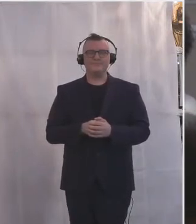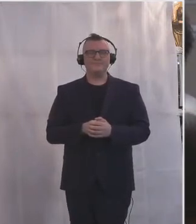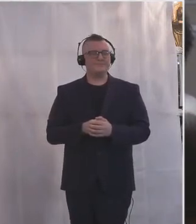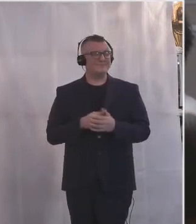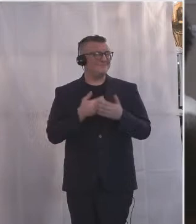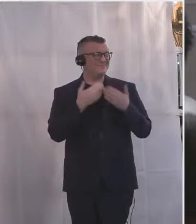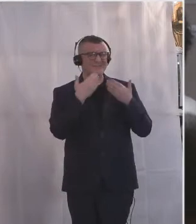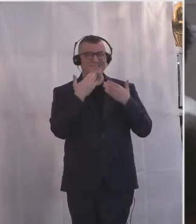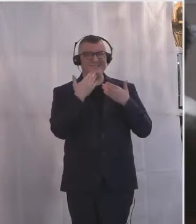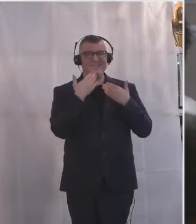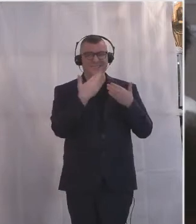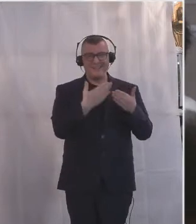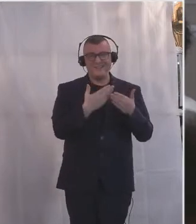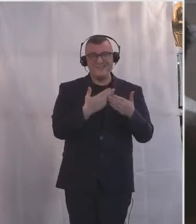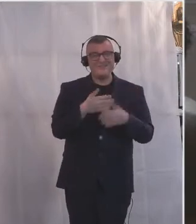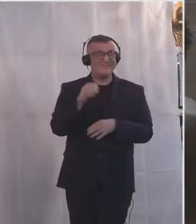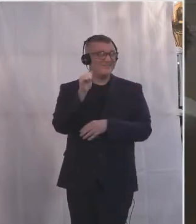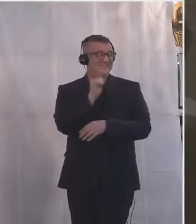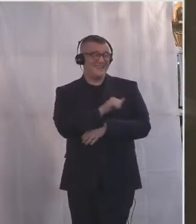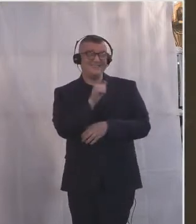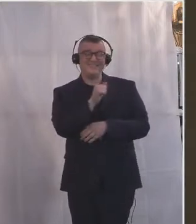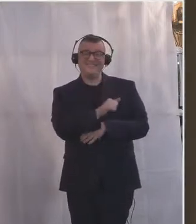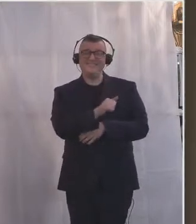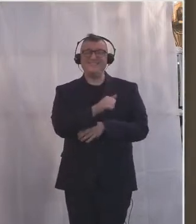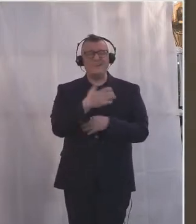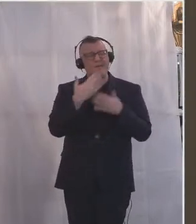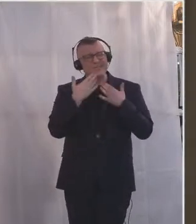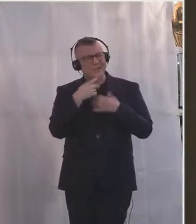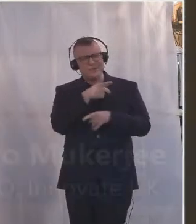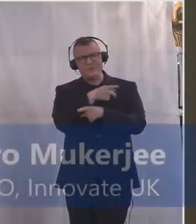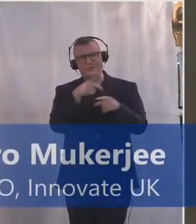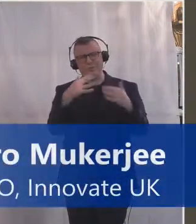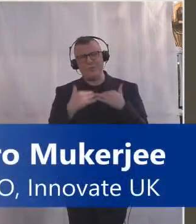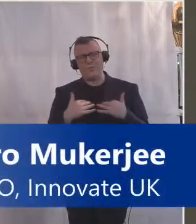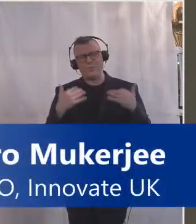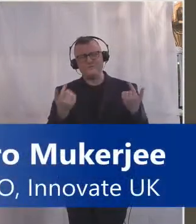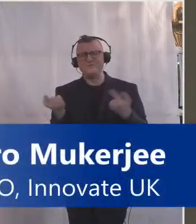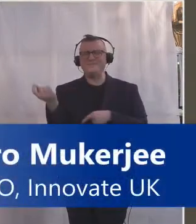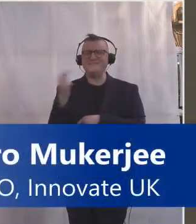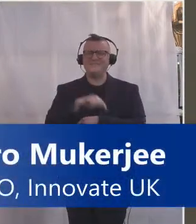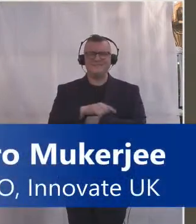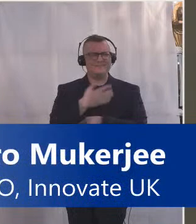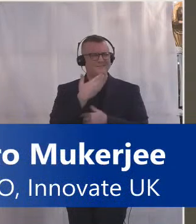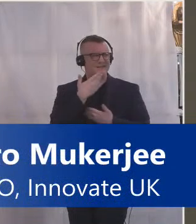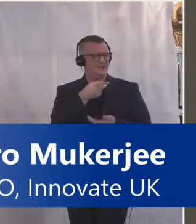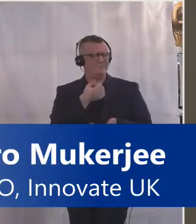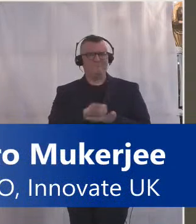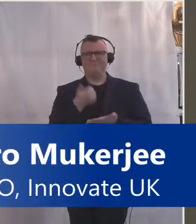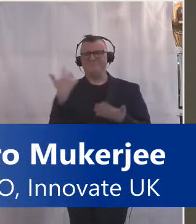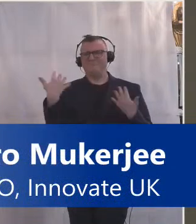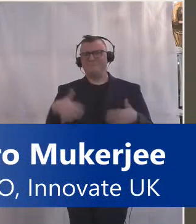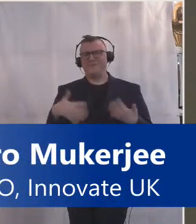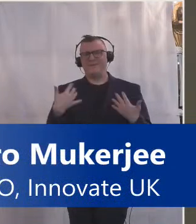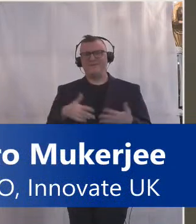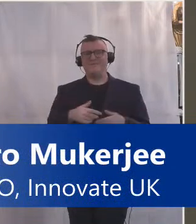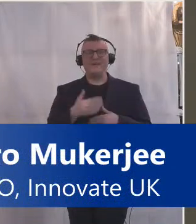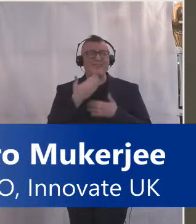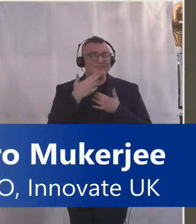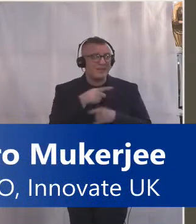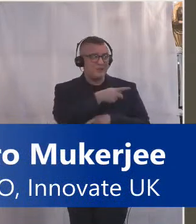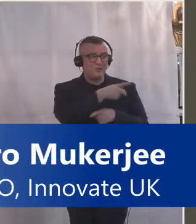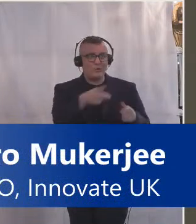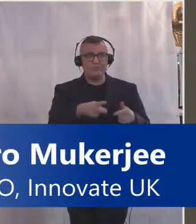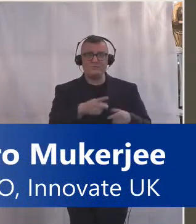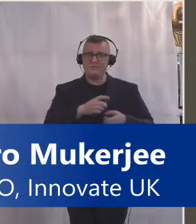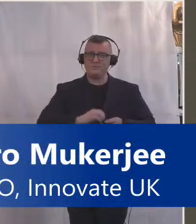Thank you very much indeed, Emily. Thank you, all of you, for being here. Thank you for being so brilliant. Thank you for being our Women in Innovation.